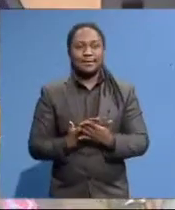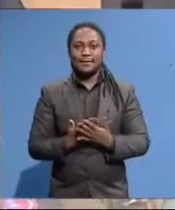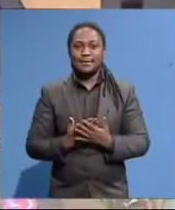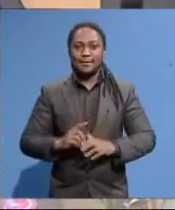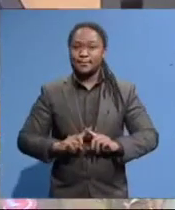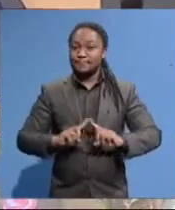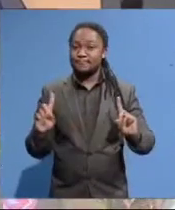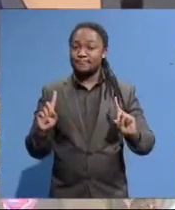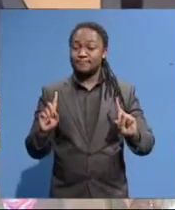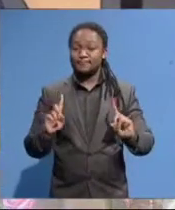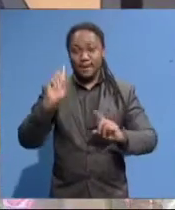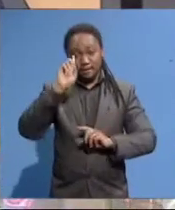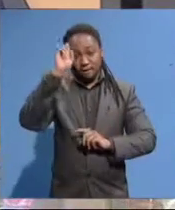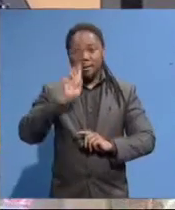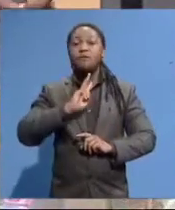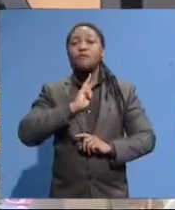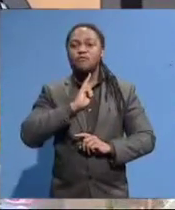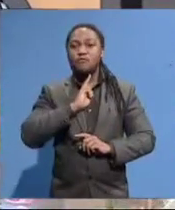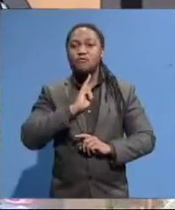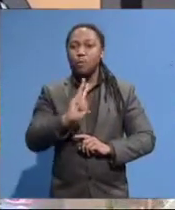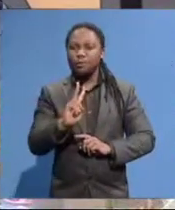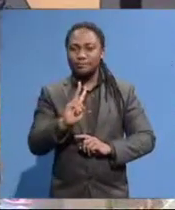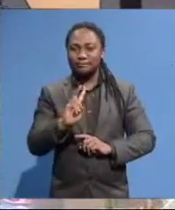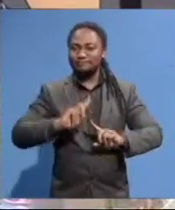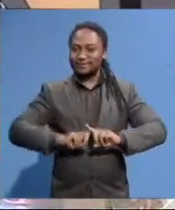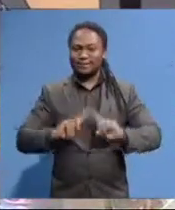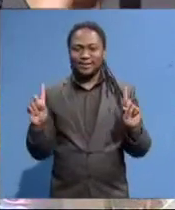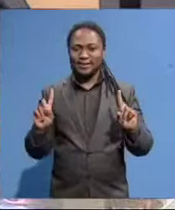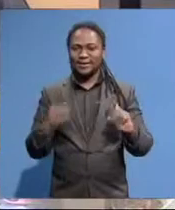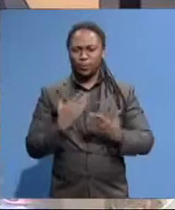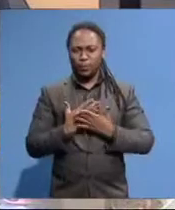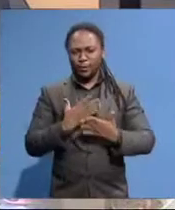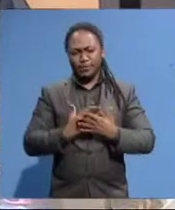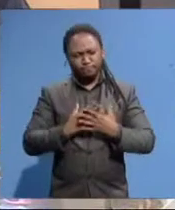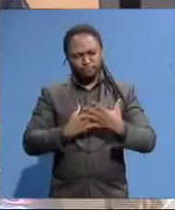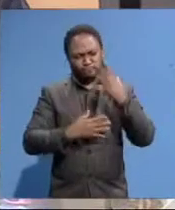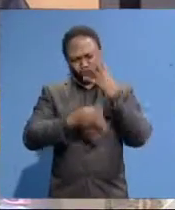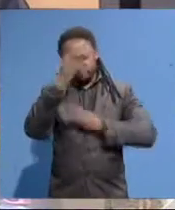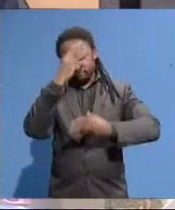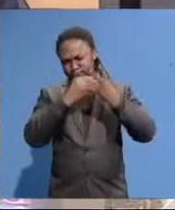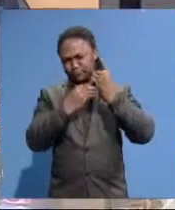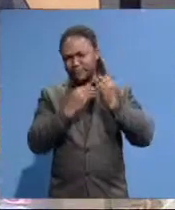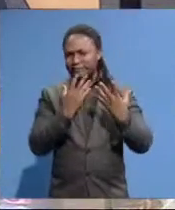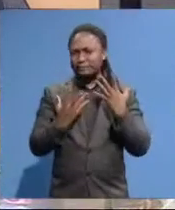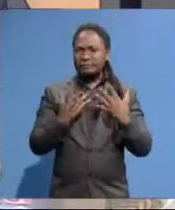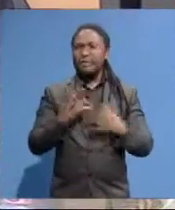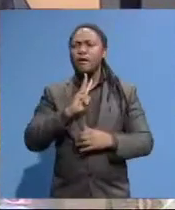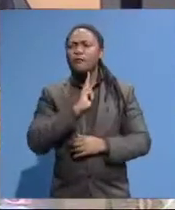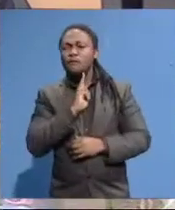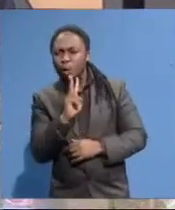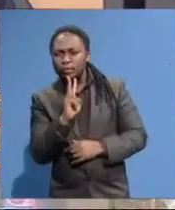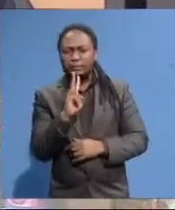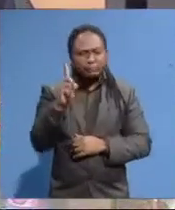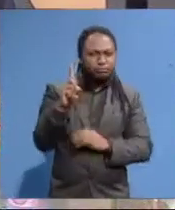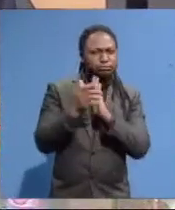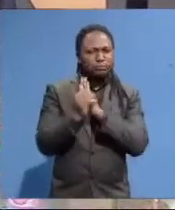was Utata Nelson Mandela, I think, was the actual difference. We can study it and say, well, you know, we worked out this and that trick that he